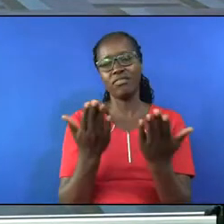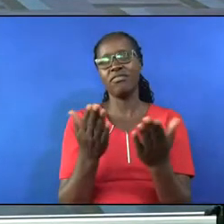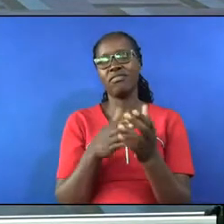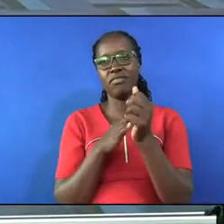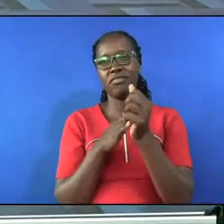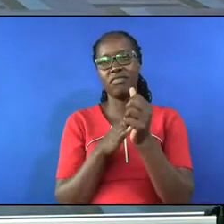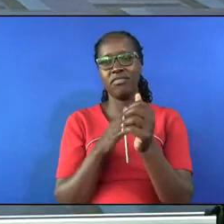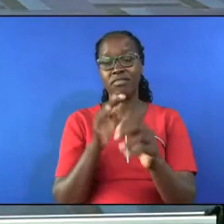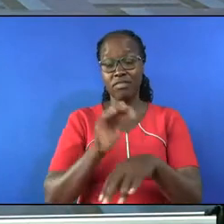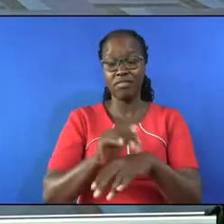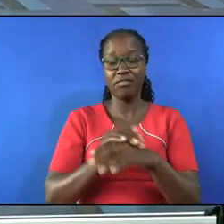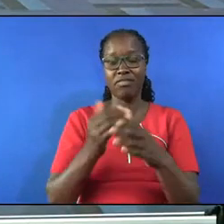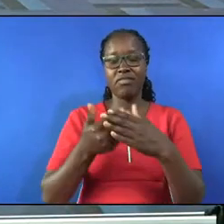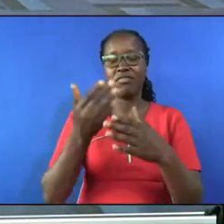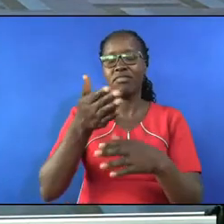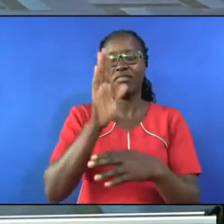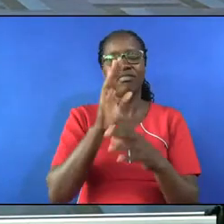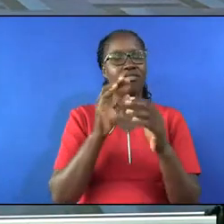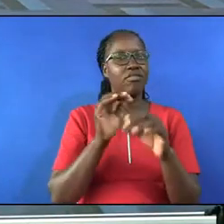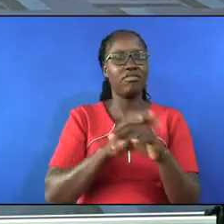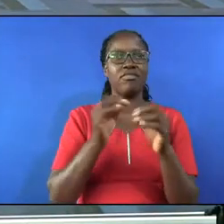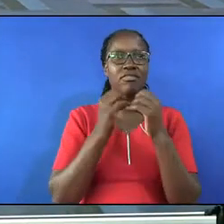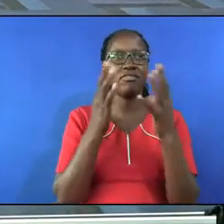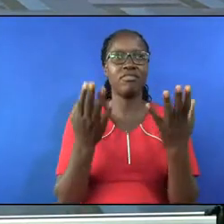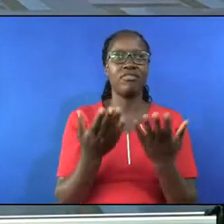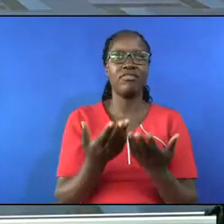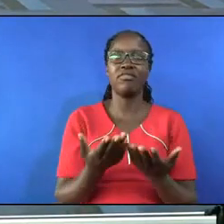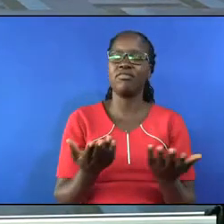pleasing even in the sight of the Lord. I mean,